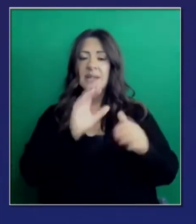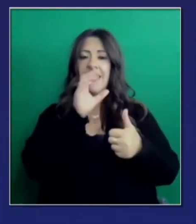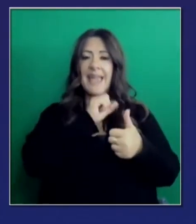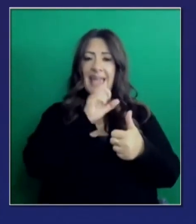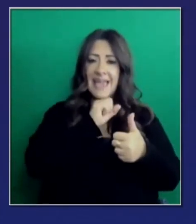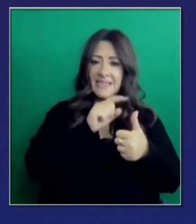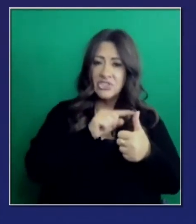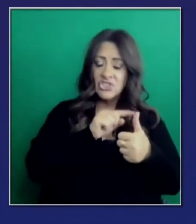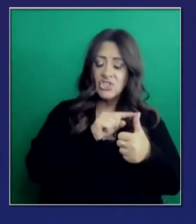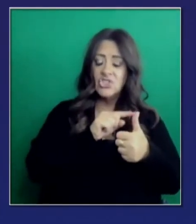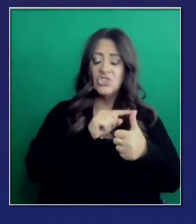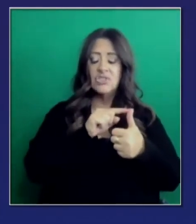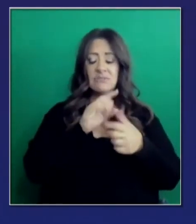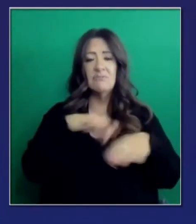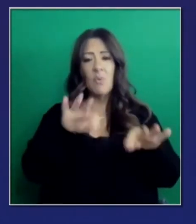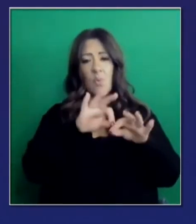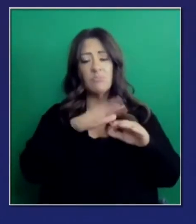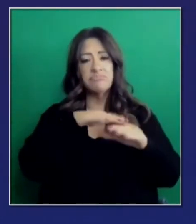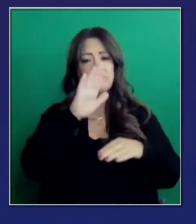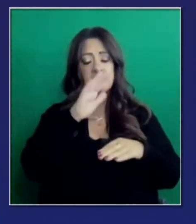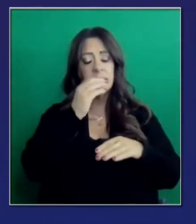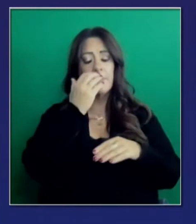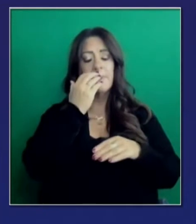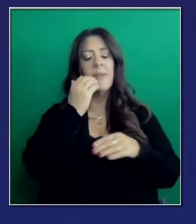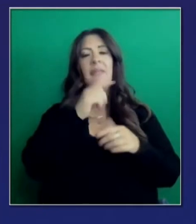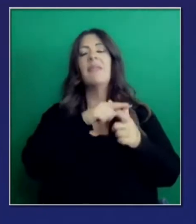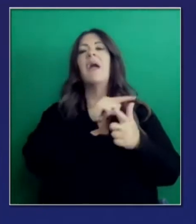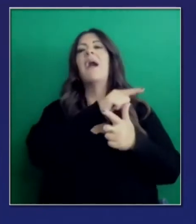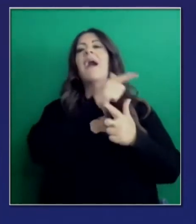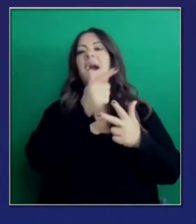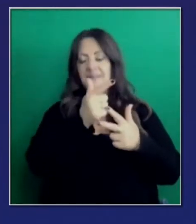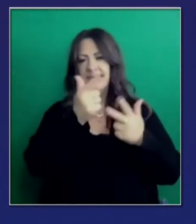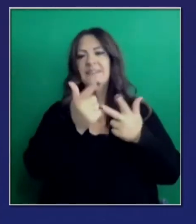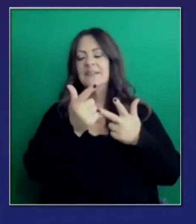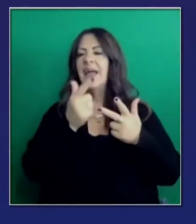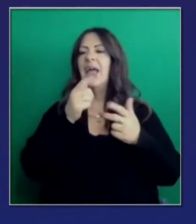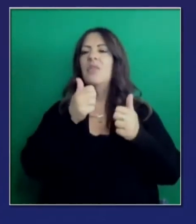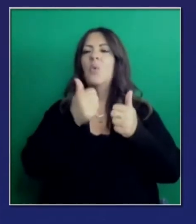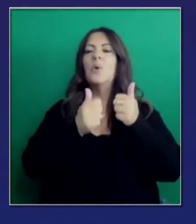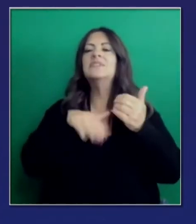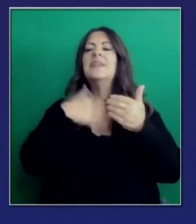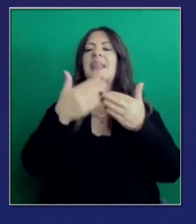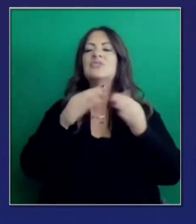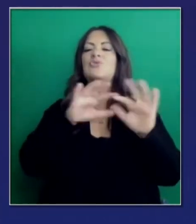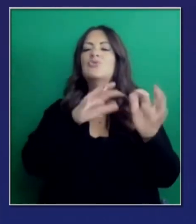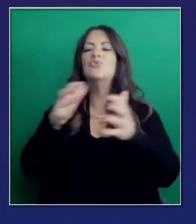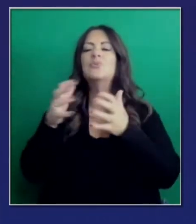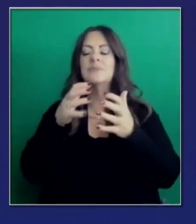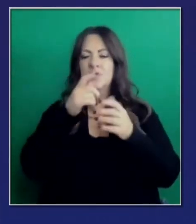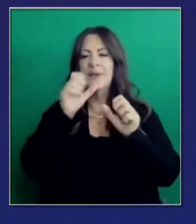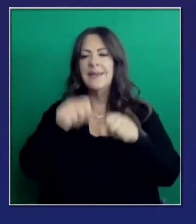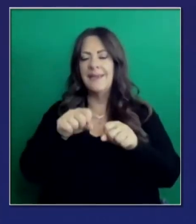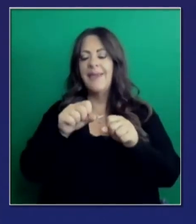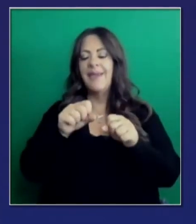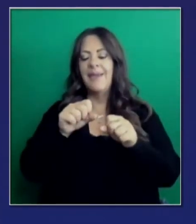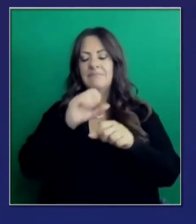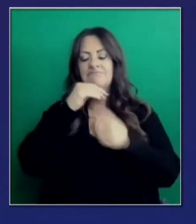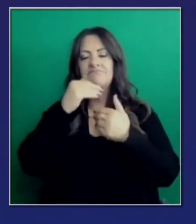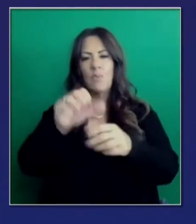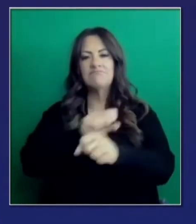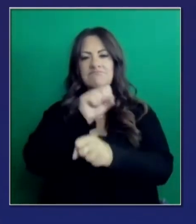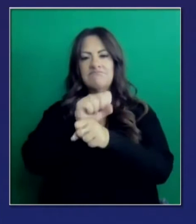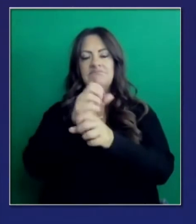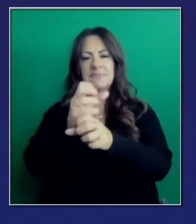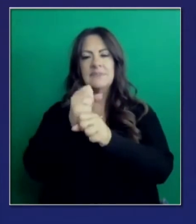which will allow us to scale up much more quickly and get vaccines to impacted communities much more expeditiously.